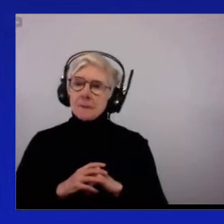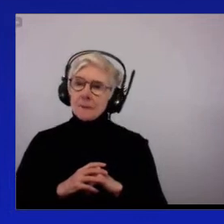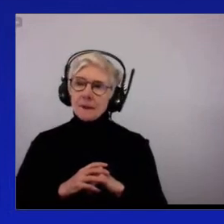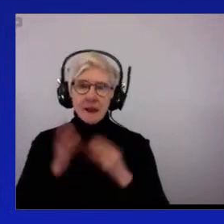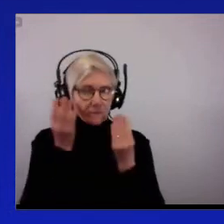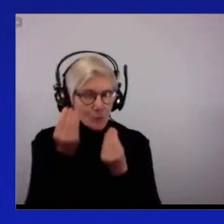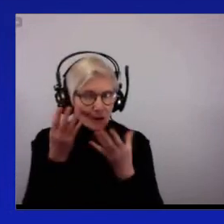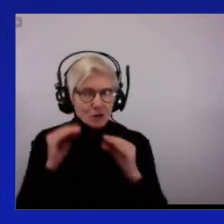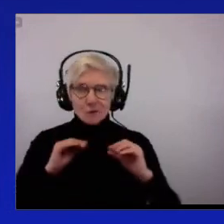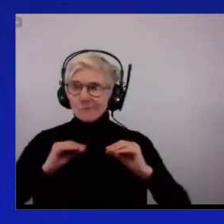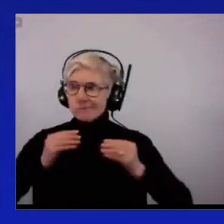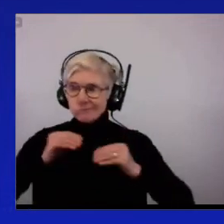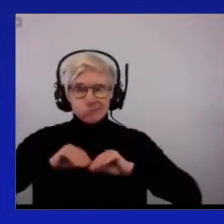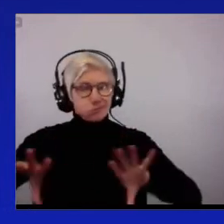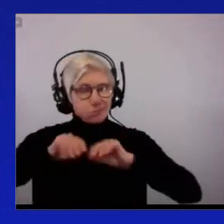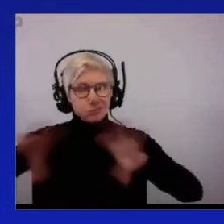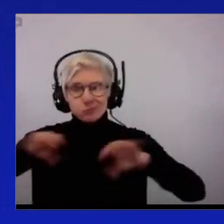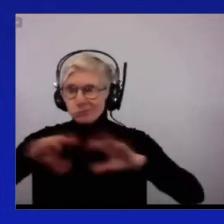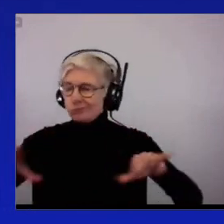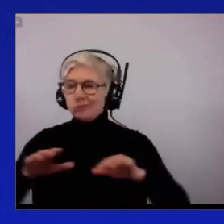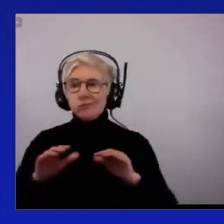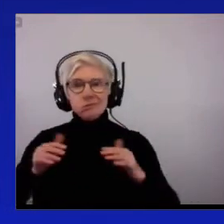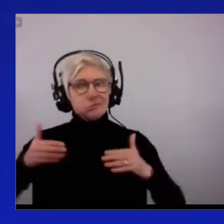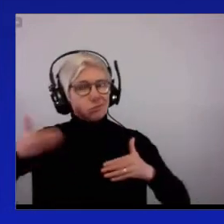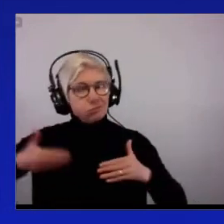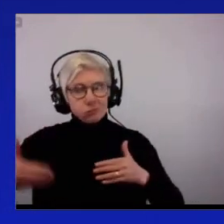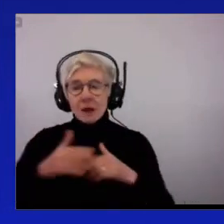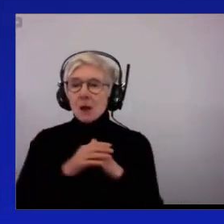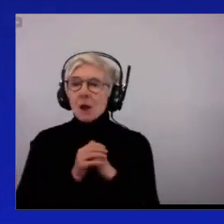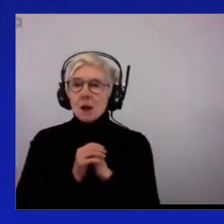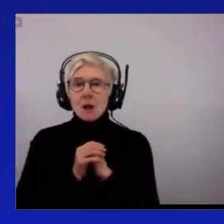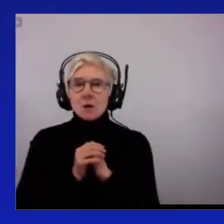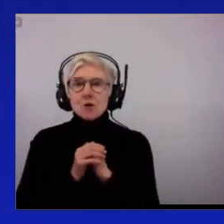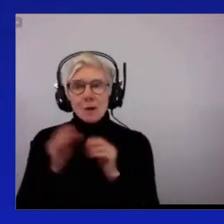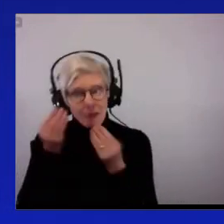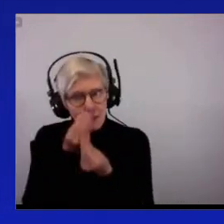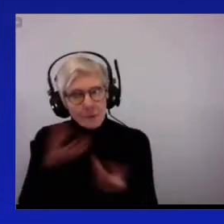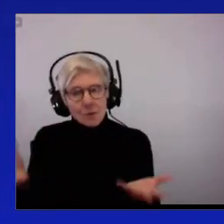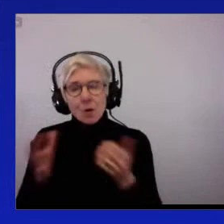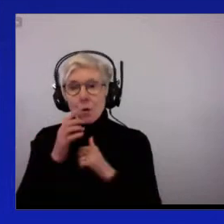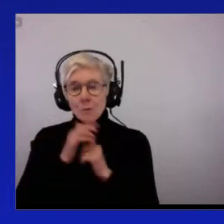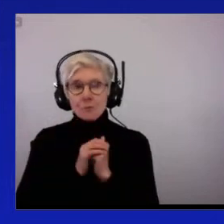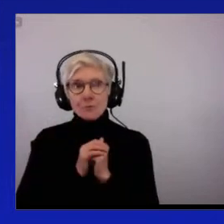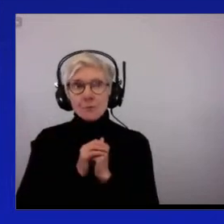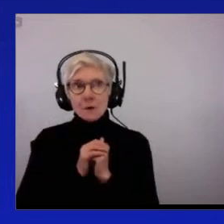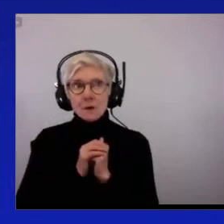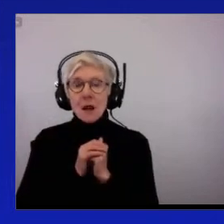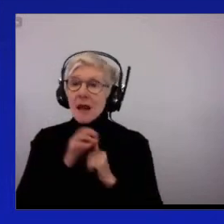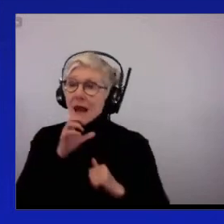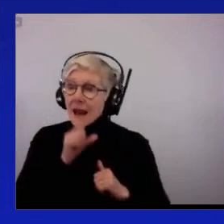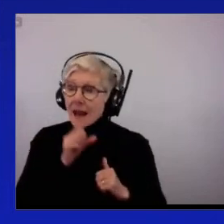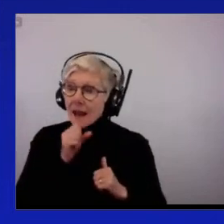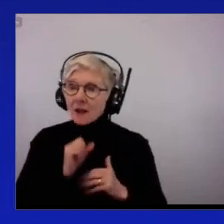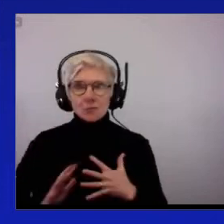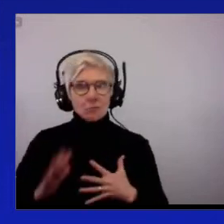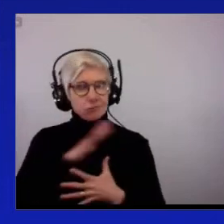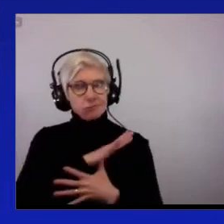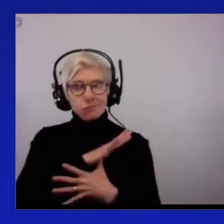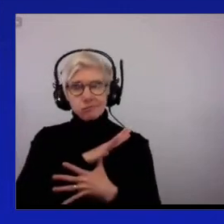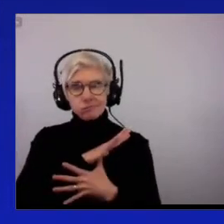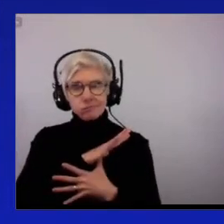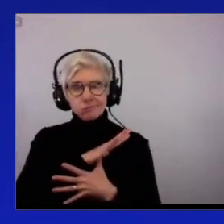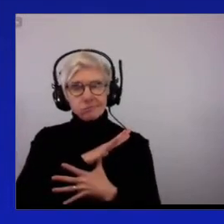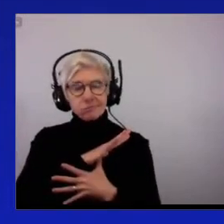information distribution channels, everything. And it is clear to me that age is the most important